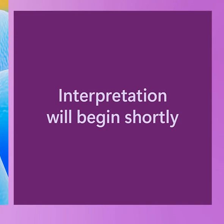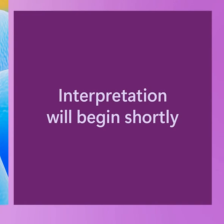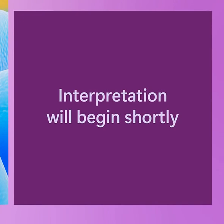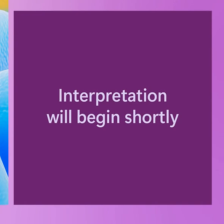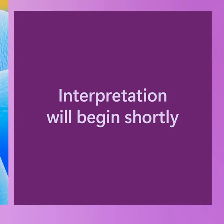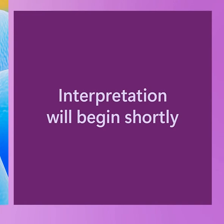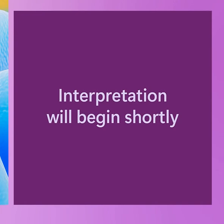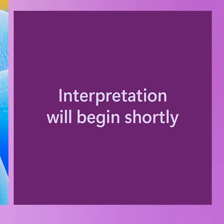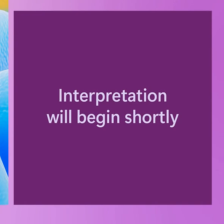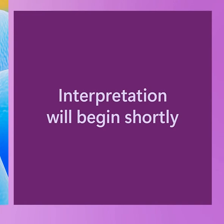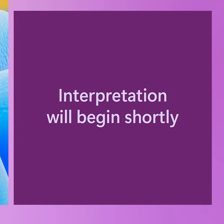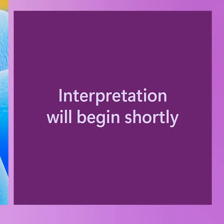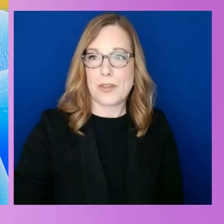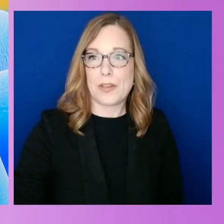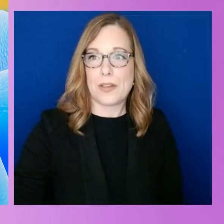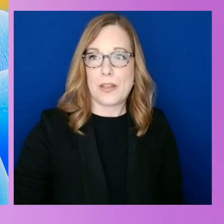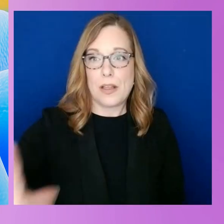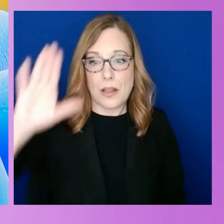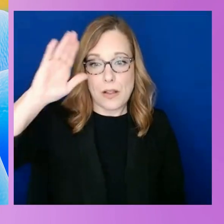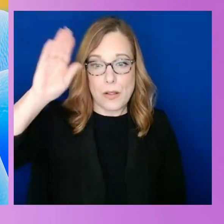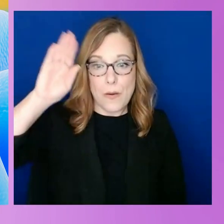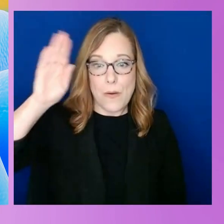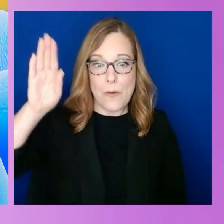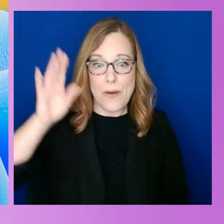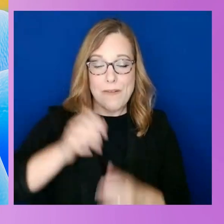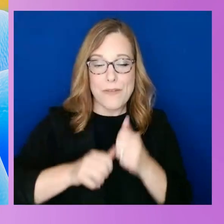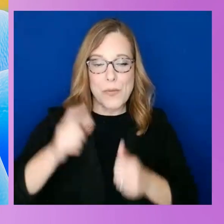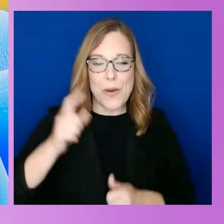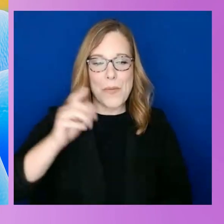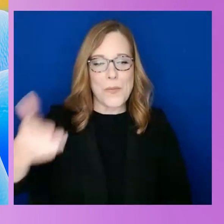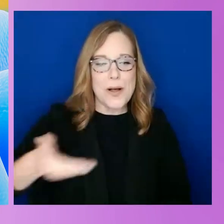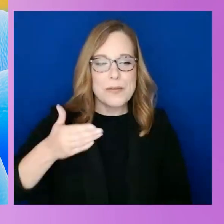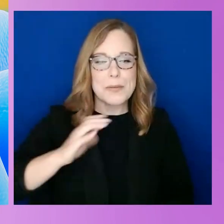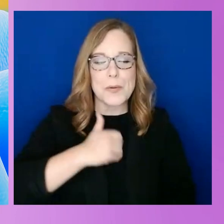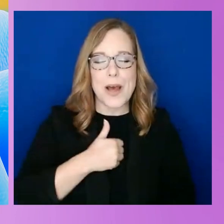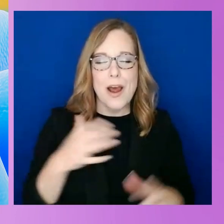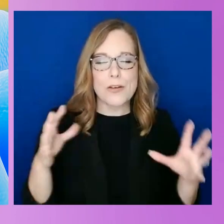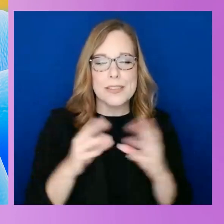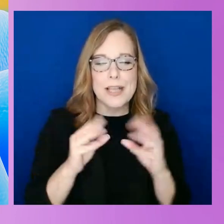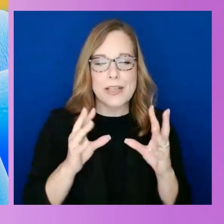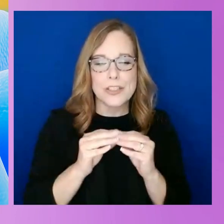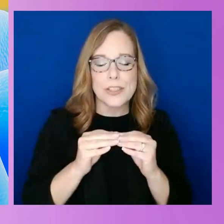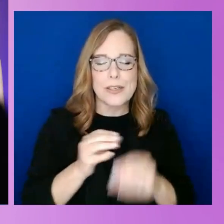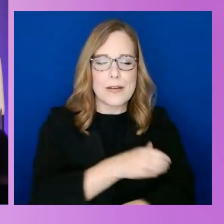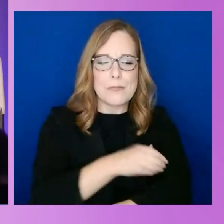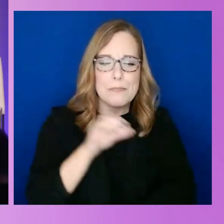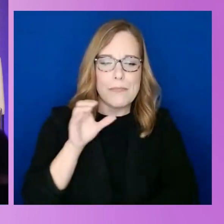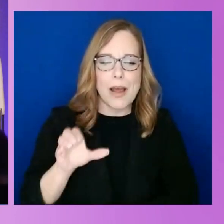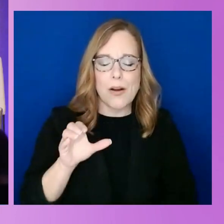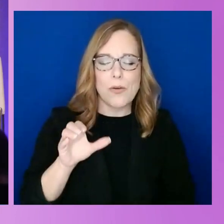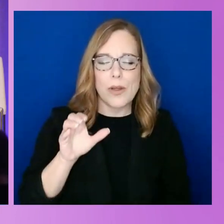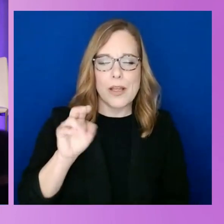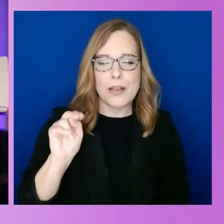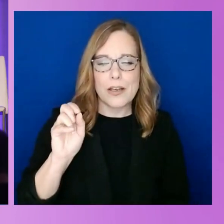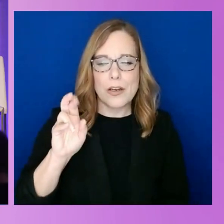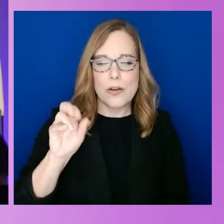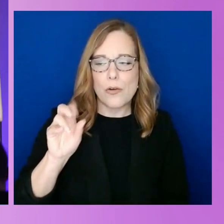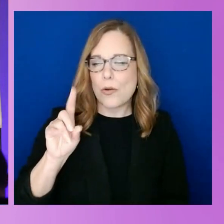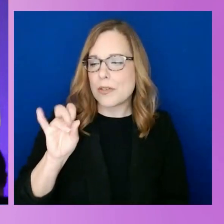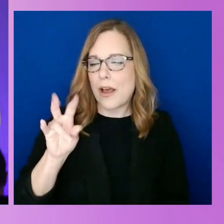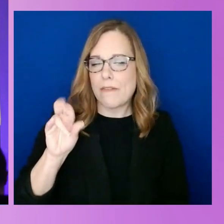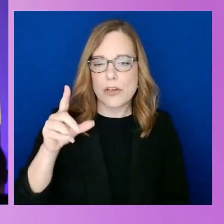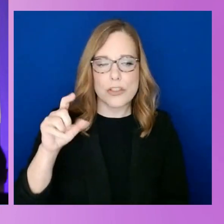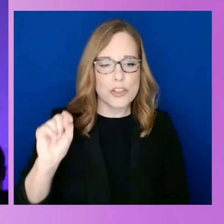Hello, everyone. Welcome to our session, Empowering Neurodivergent Employees with Copilot. My name's Angela Byers,